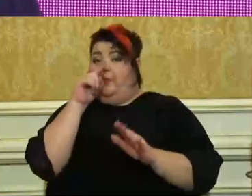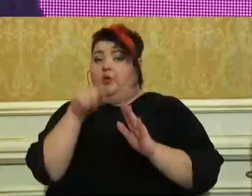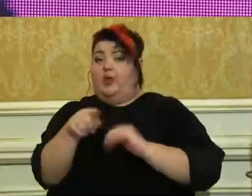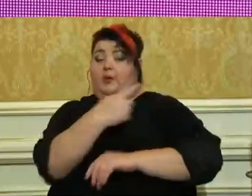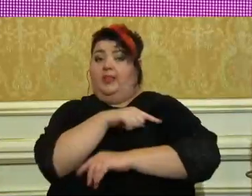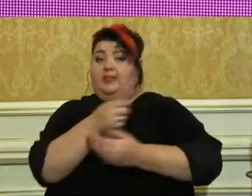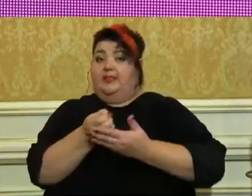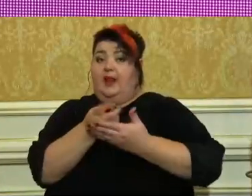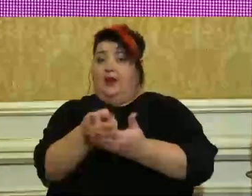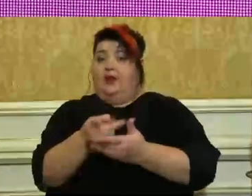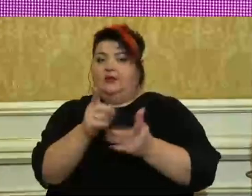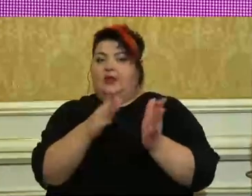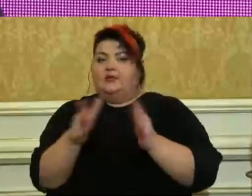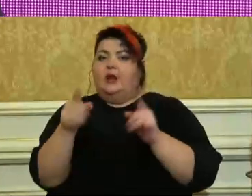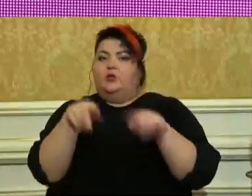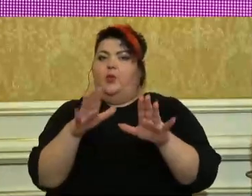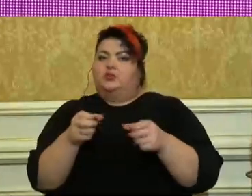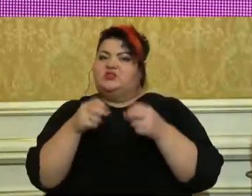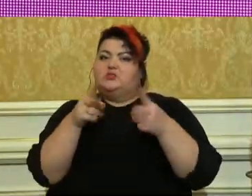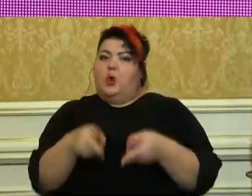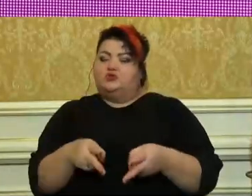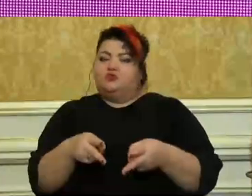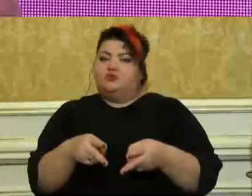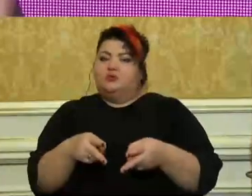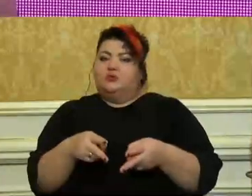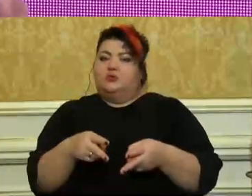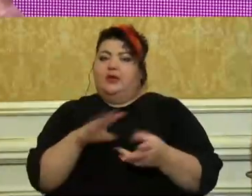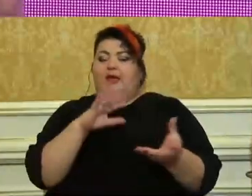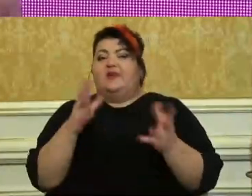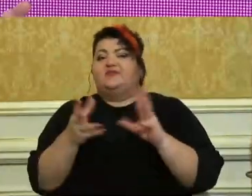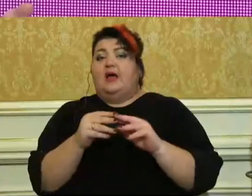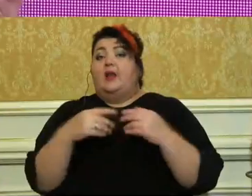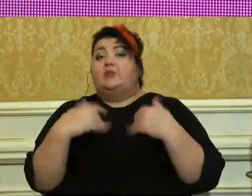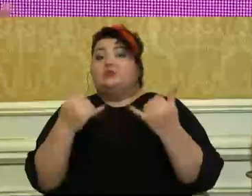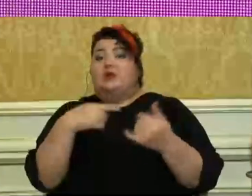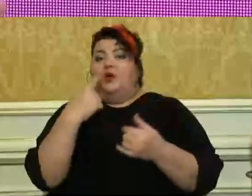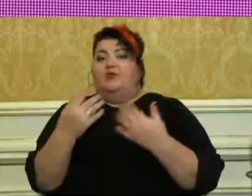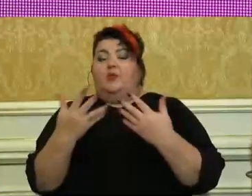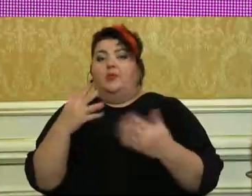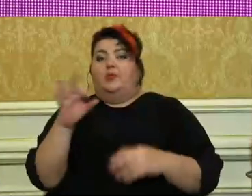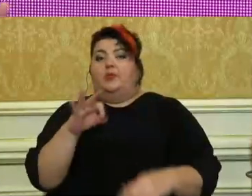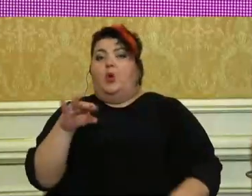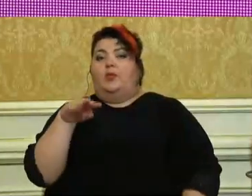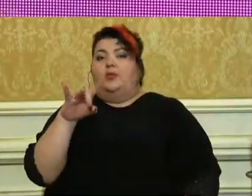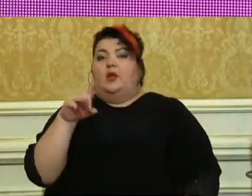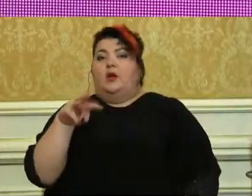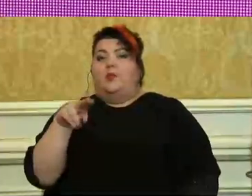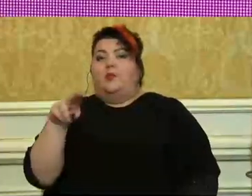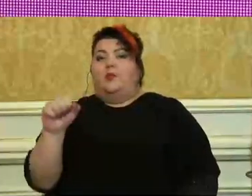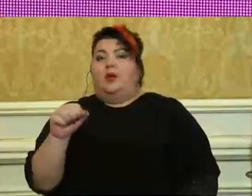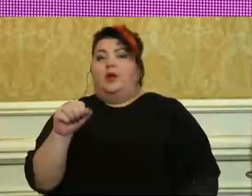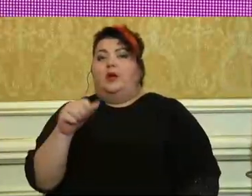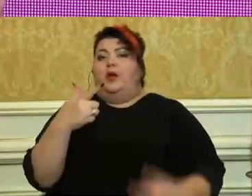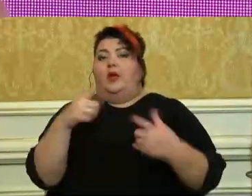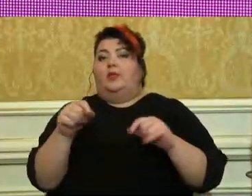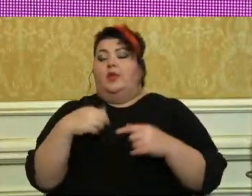has reinstated the global gag rule, which means that girls and women all over the world lost from one day to the